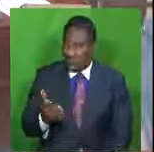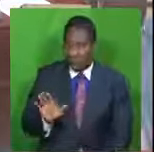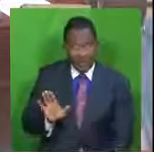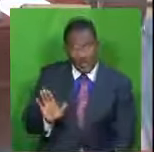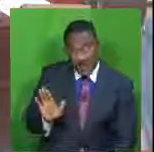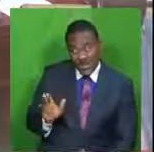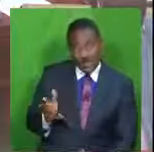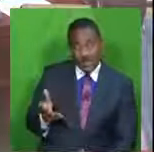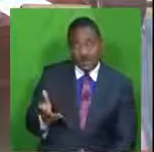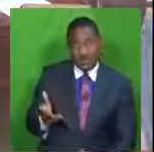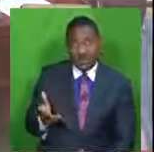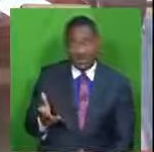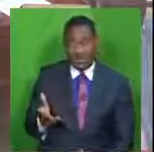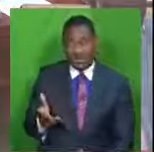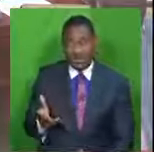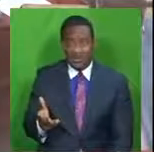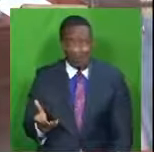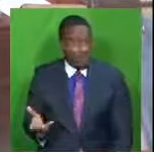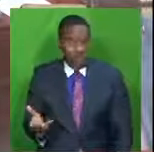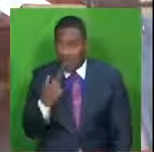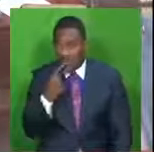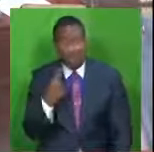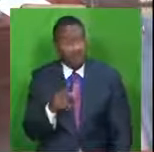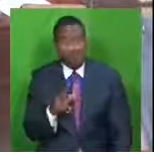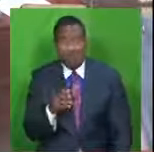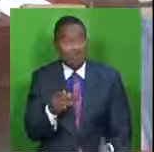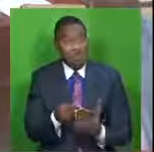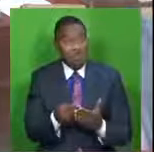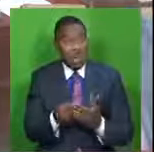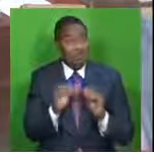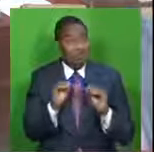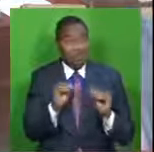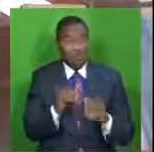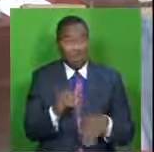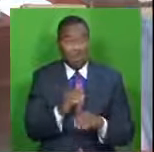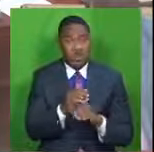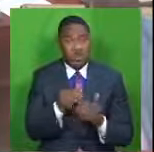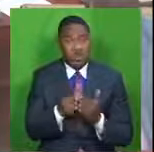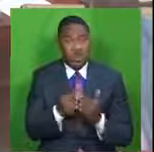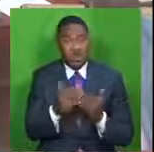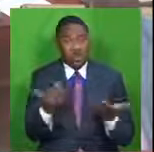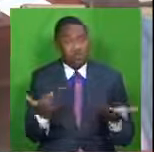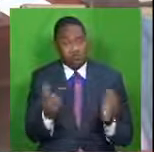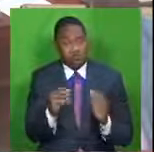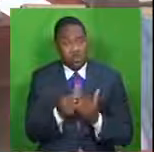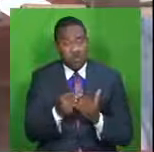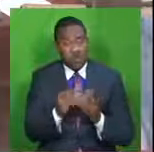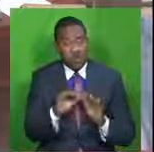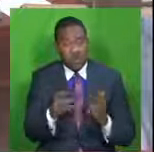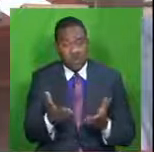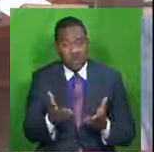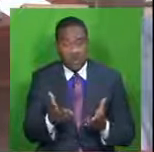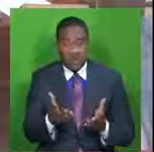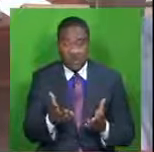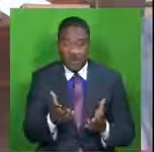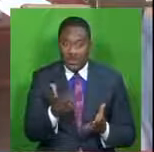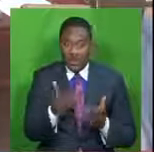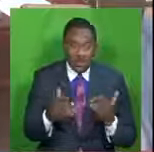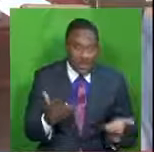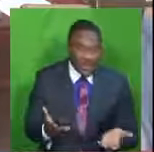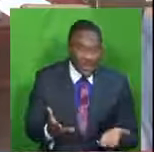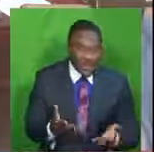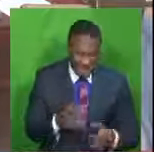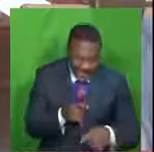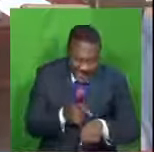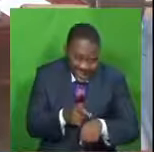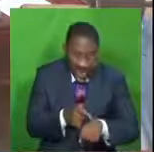any demand is no, there's no money, there's no budget, it's not available. At that time, the match is only 24, 48 hours